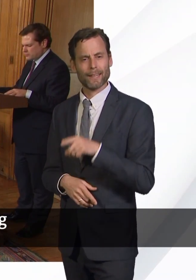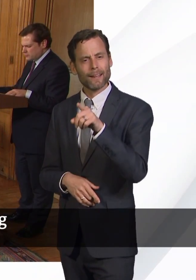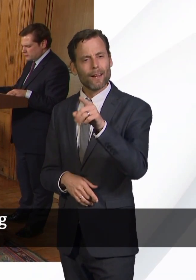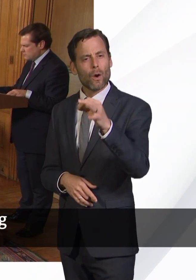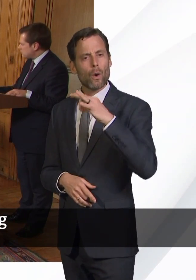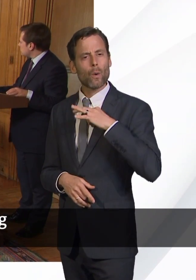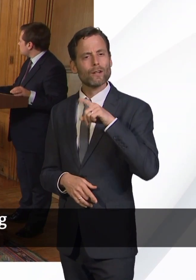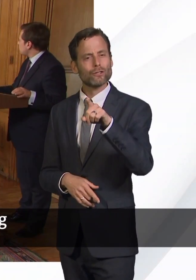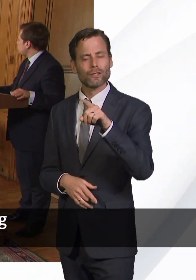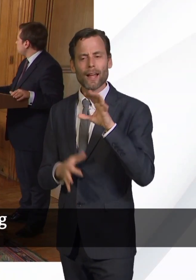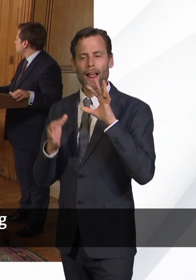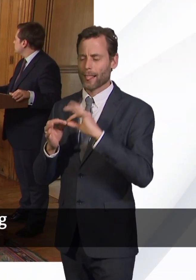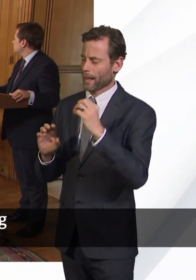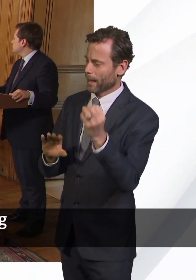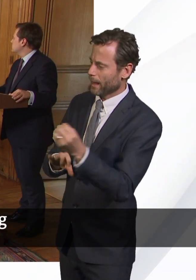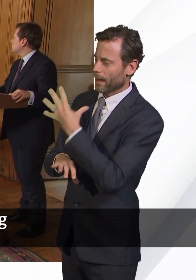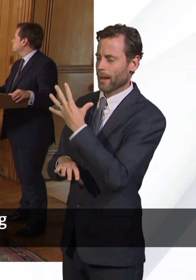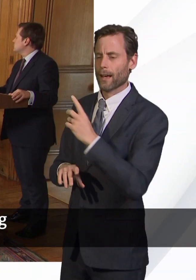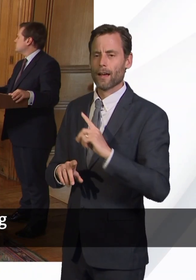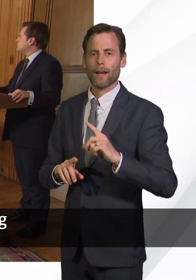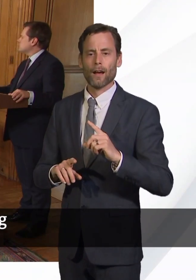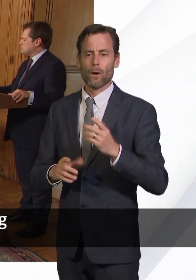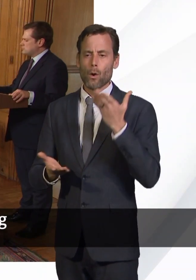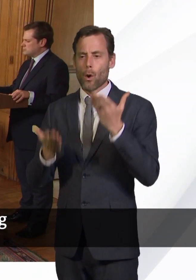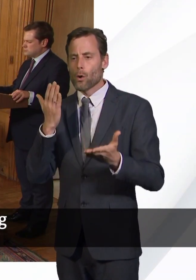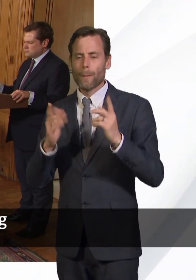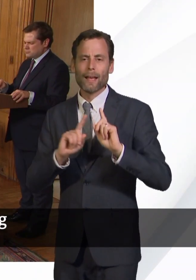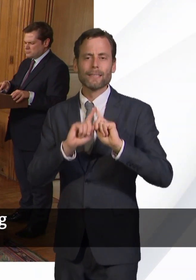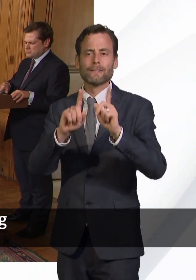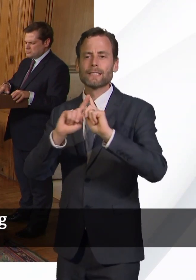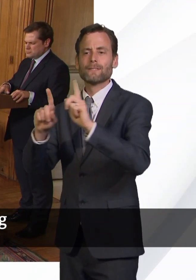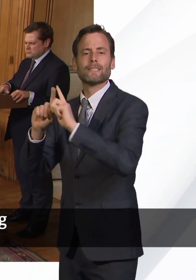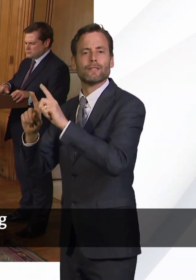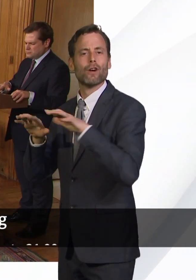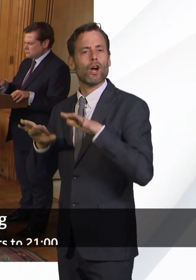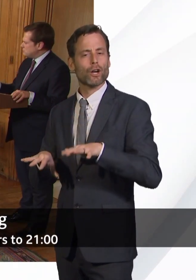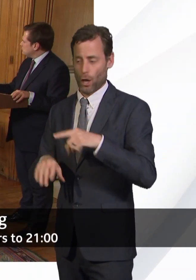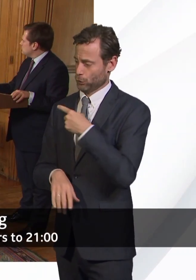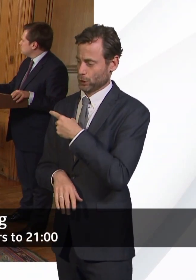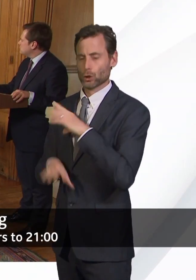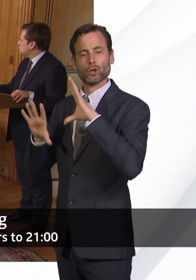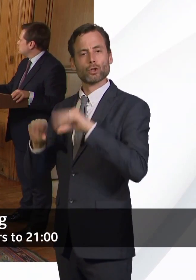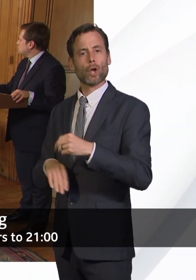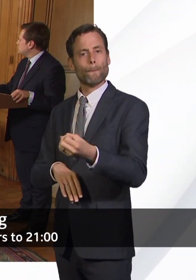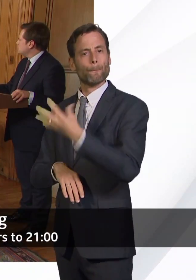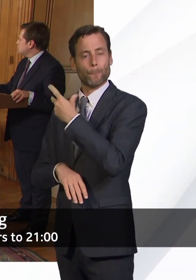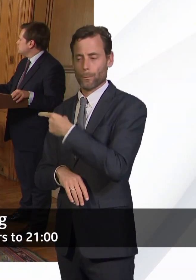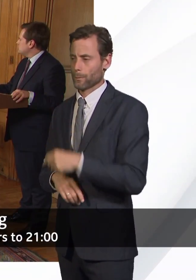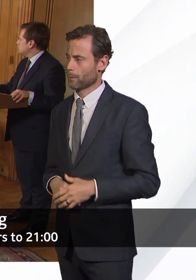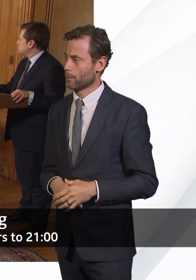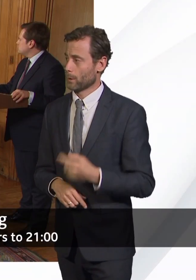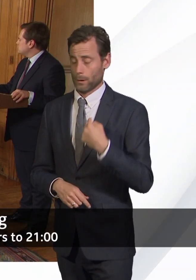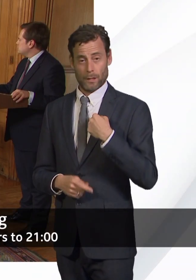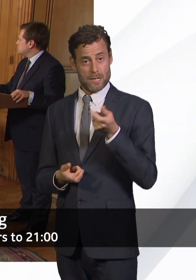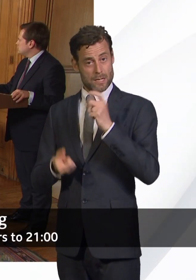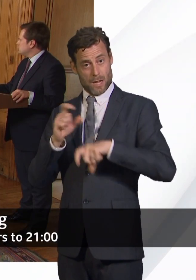for viewers' benefits to the slide set has changed slightly. I, as a scientist, as a professional, I work